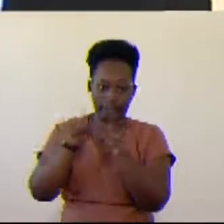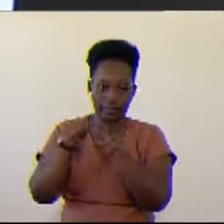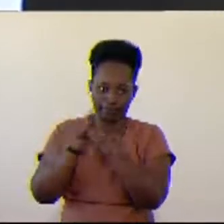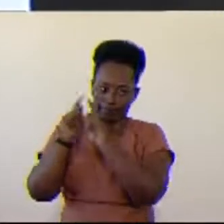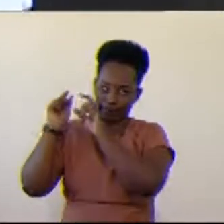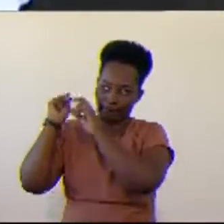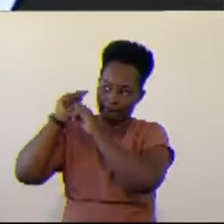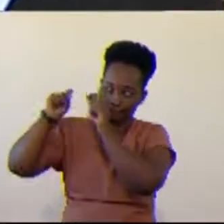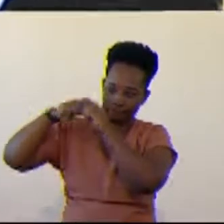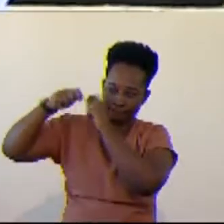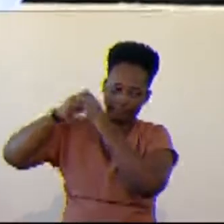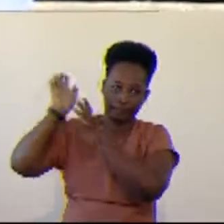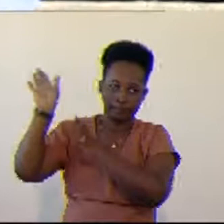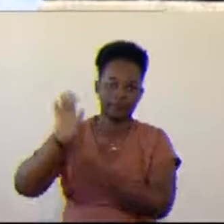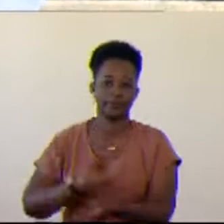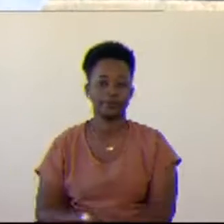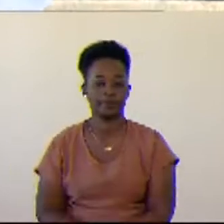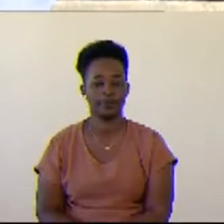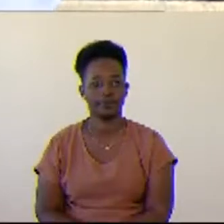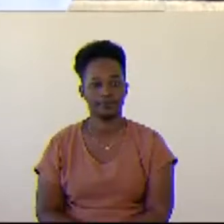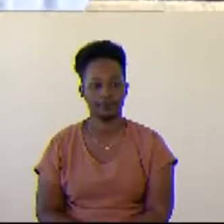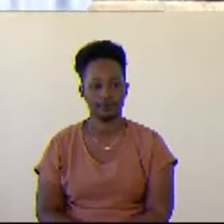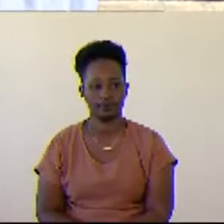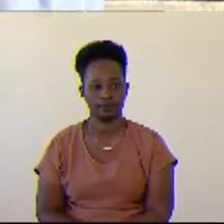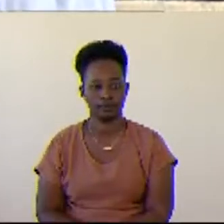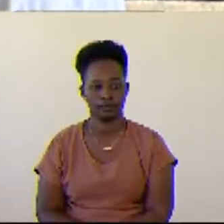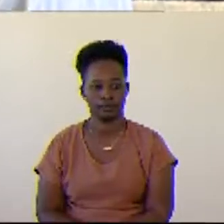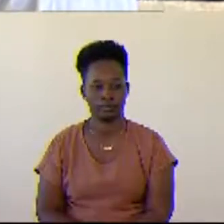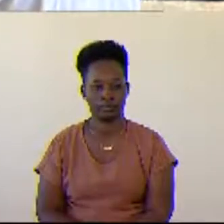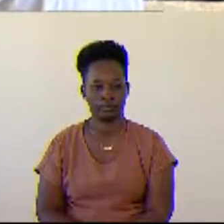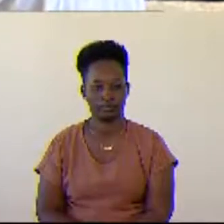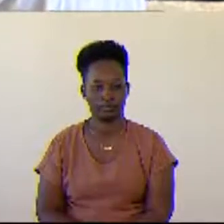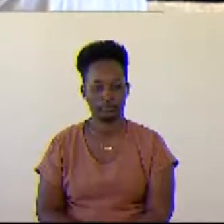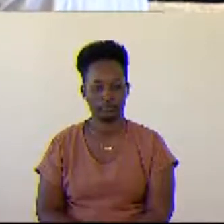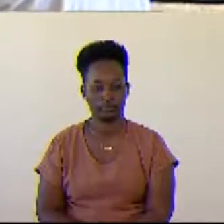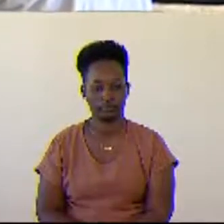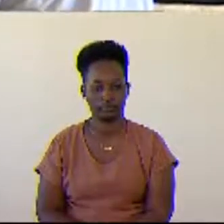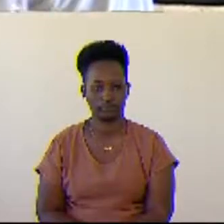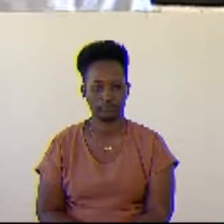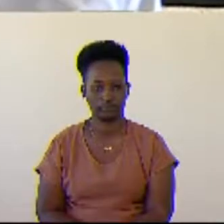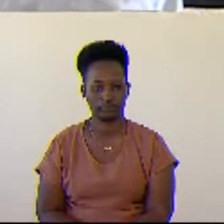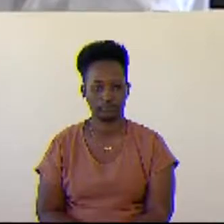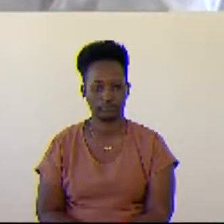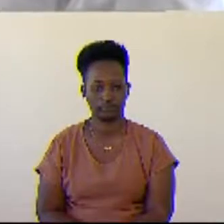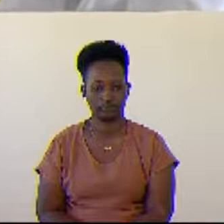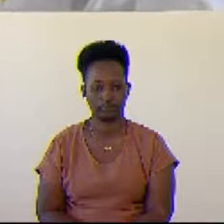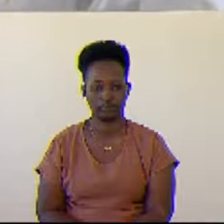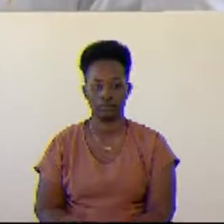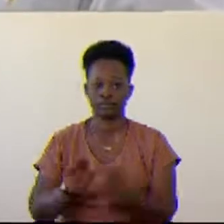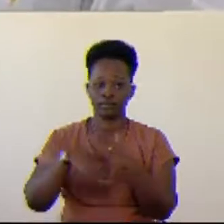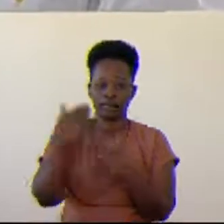to connect it right there, okay? Like this. So put it there.